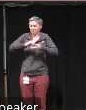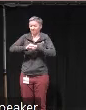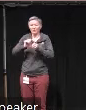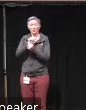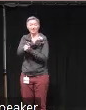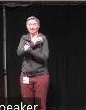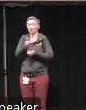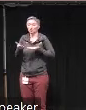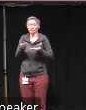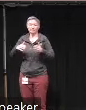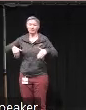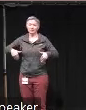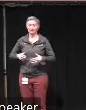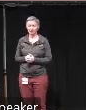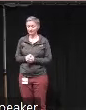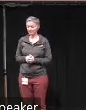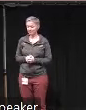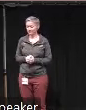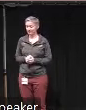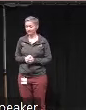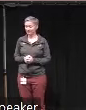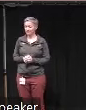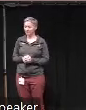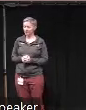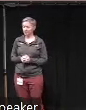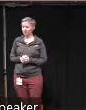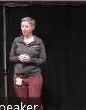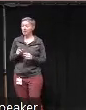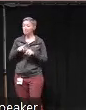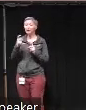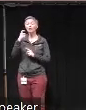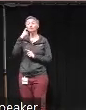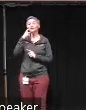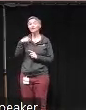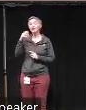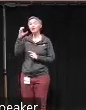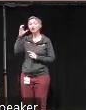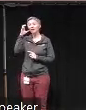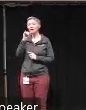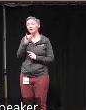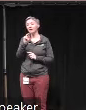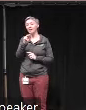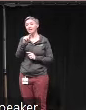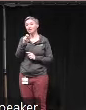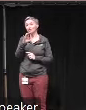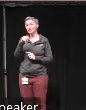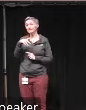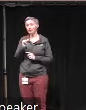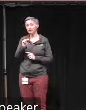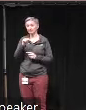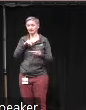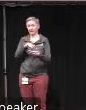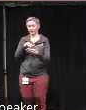clinical services. Although recently I heard about Intercept, a study,